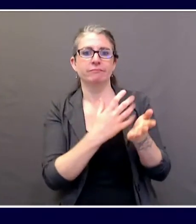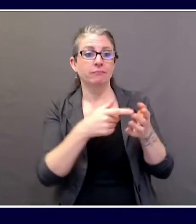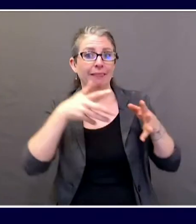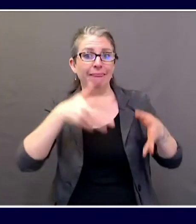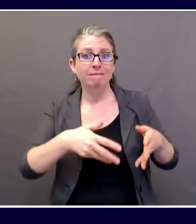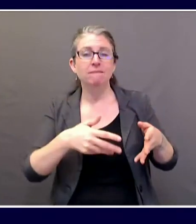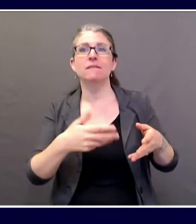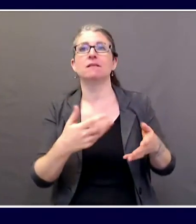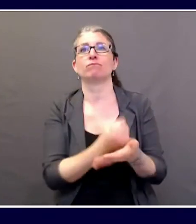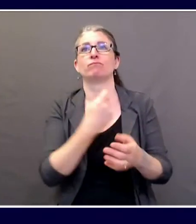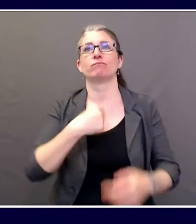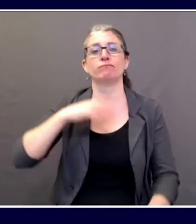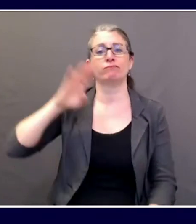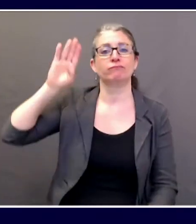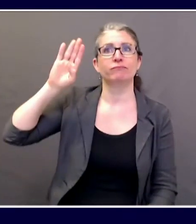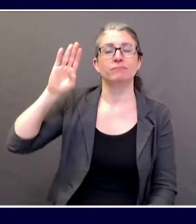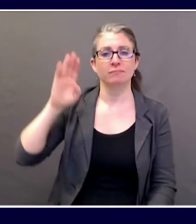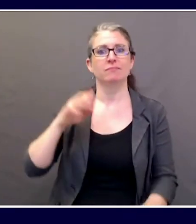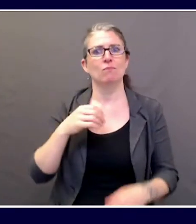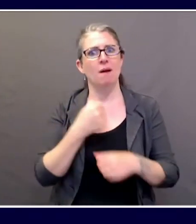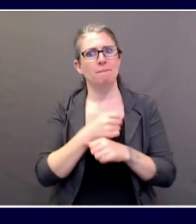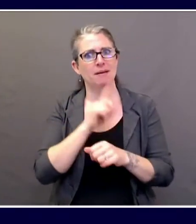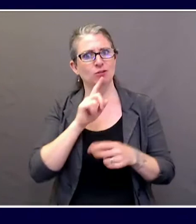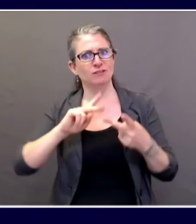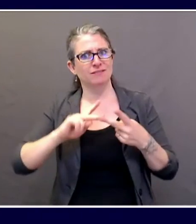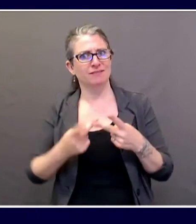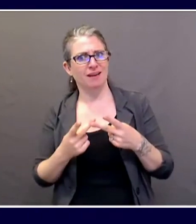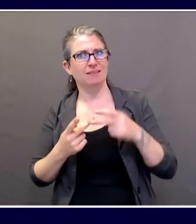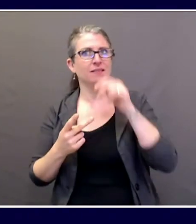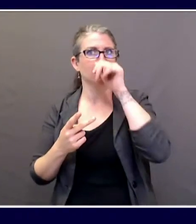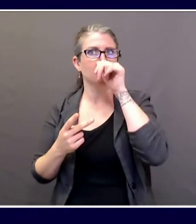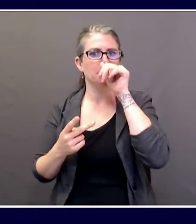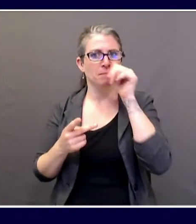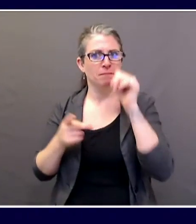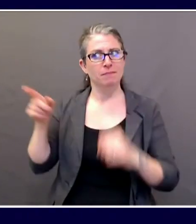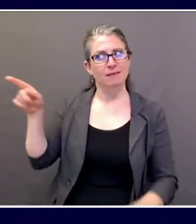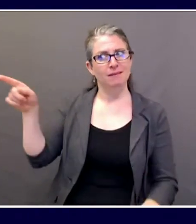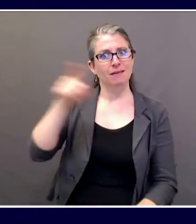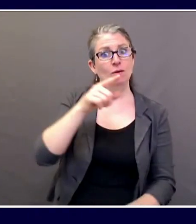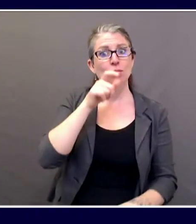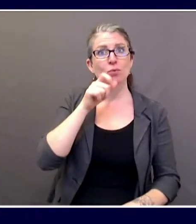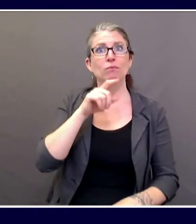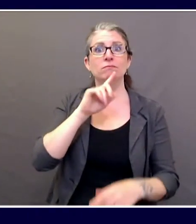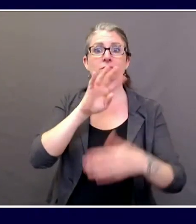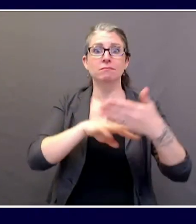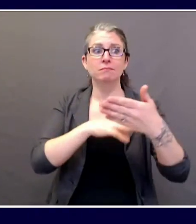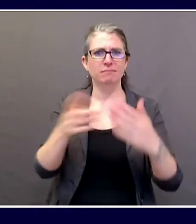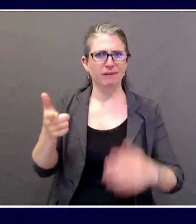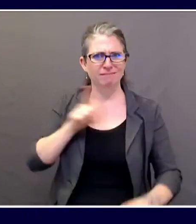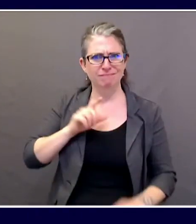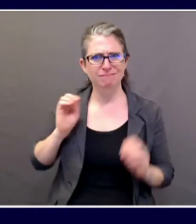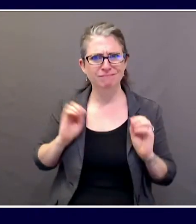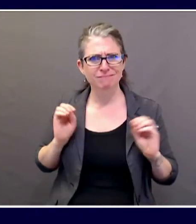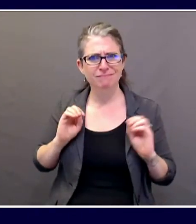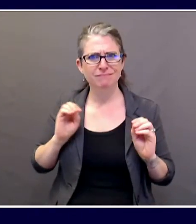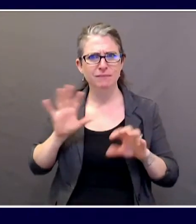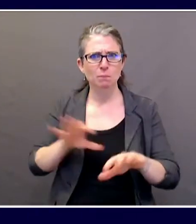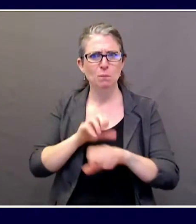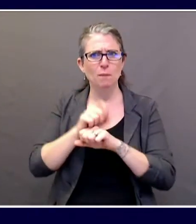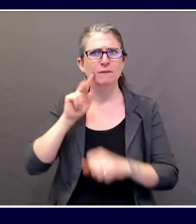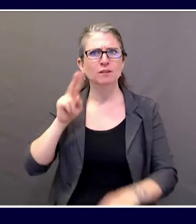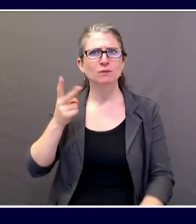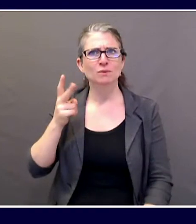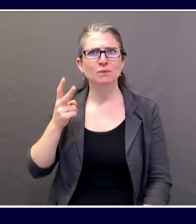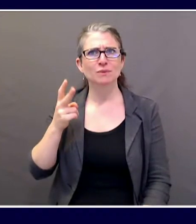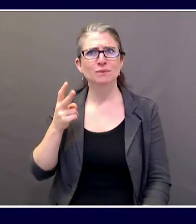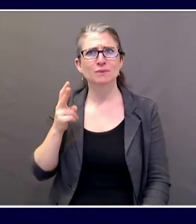thing. And then also, what happens if they go way beyond that recommended time frame for getting their second vaccine? Do they have to start